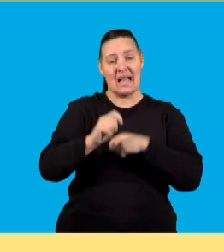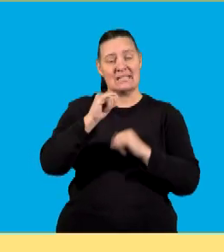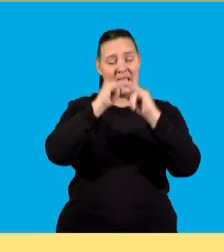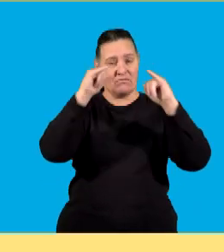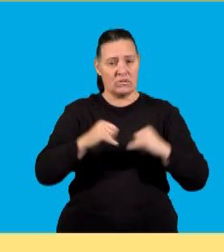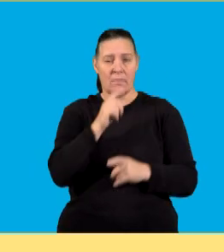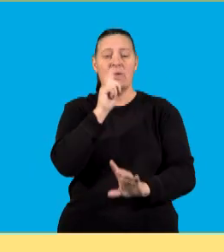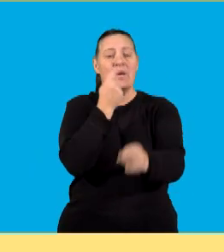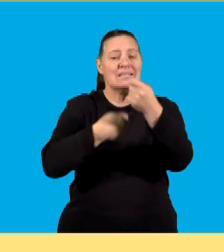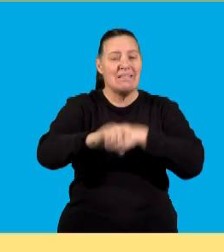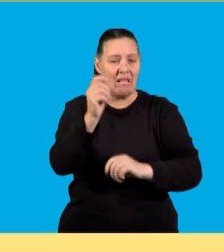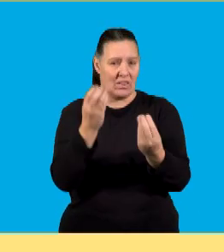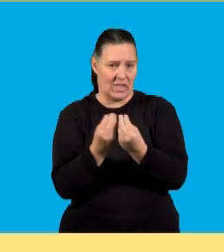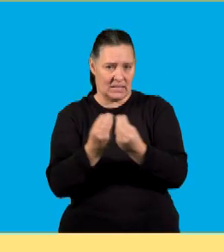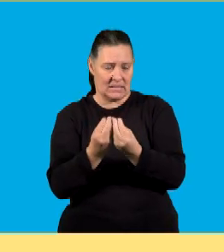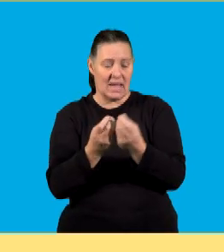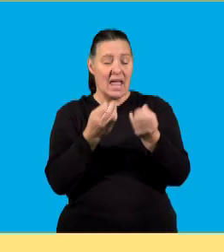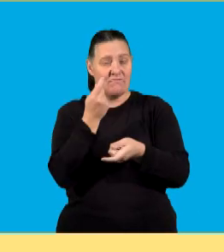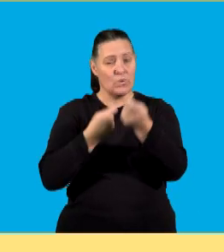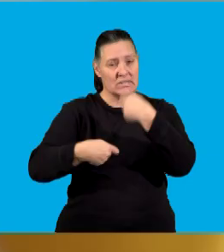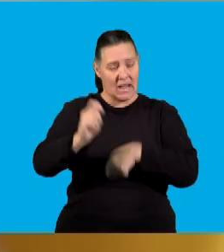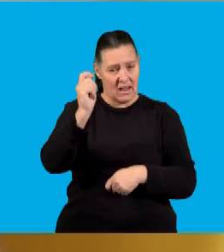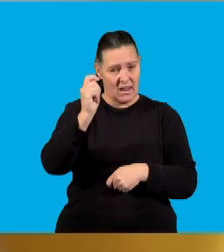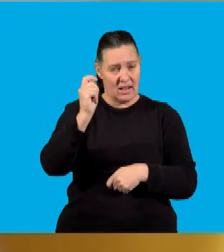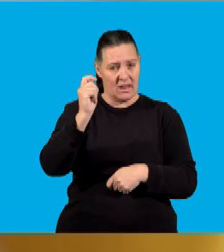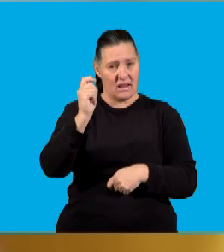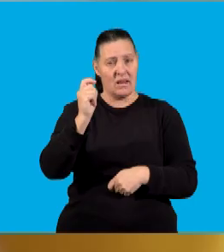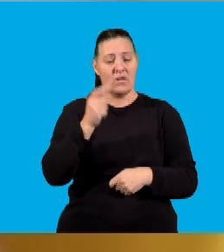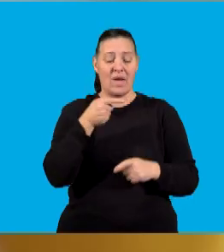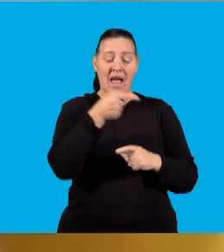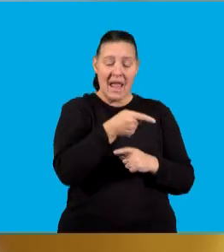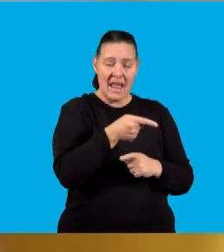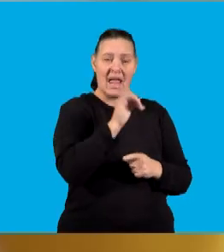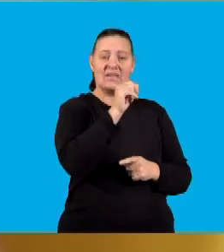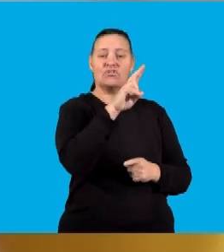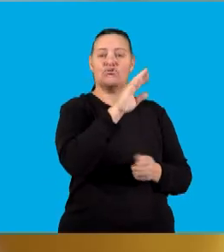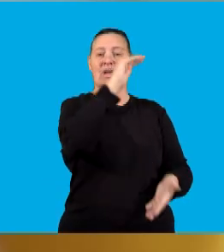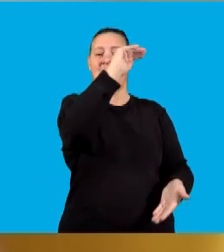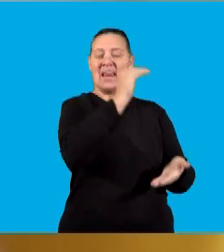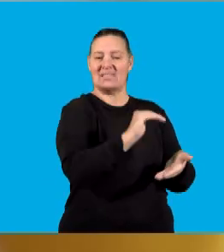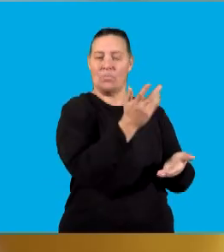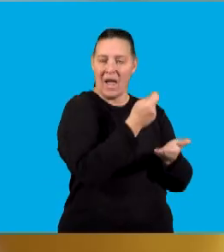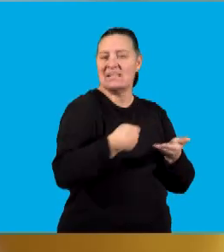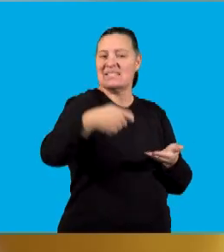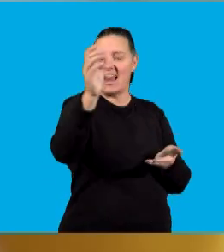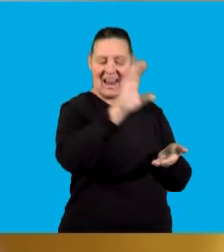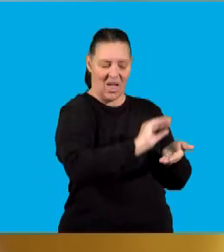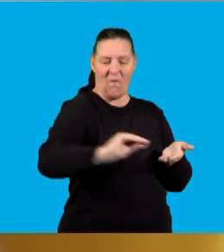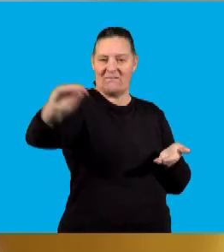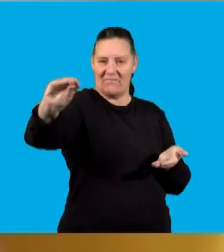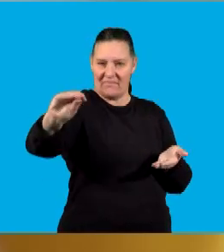sales invoice, it means we have sold goods. And when we sell goods, our inventory will